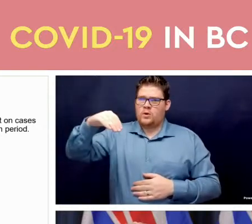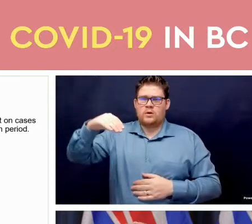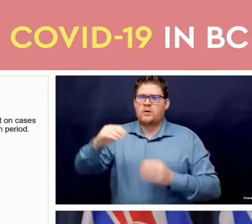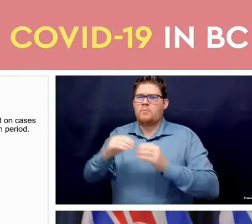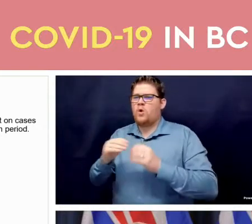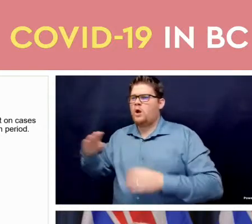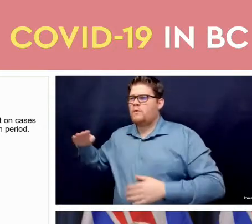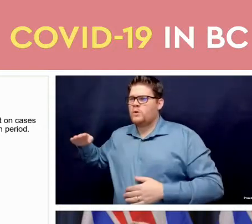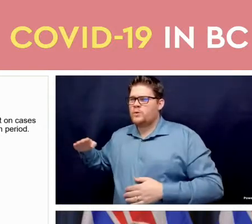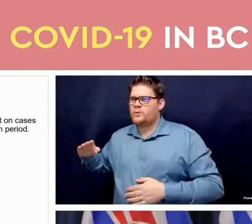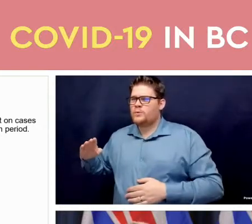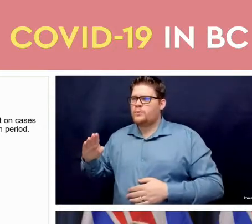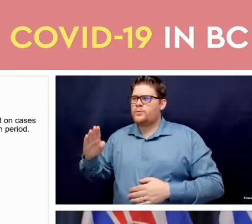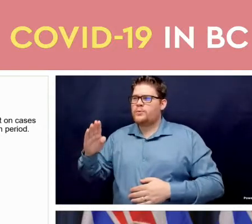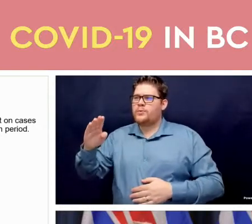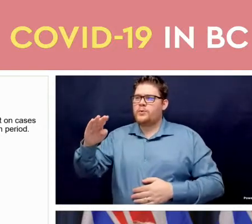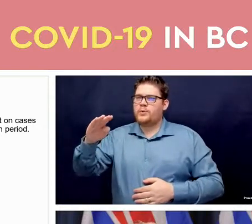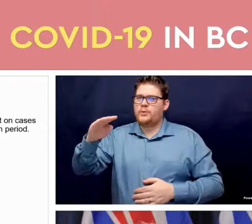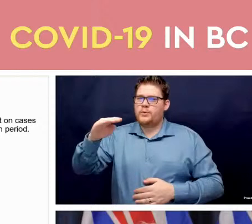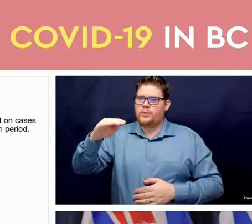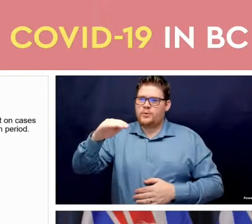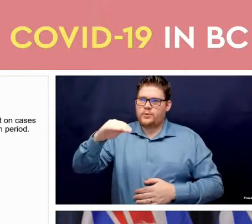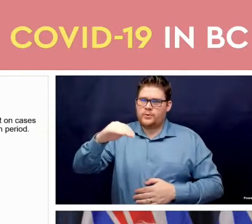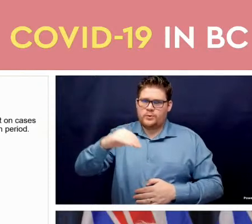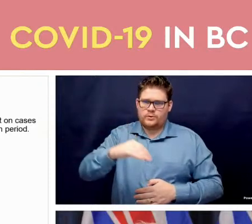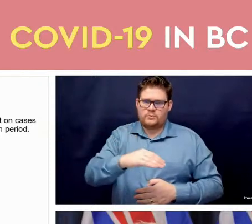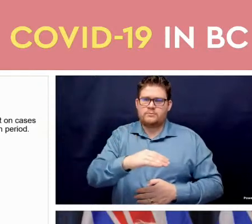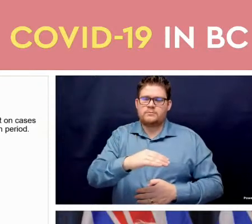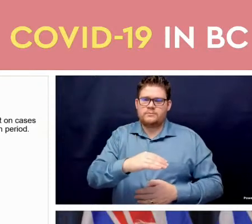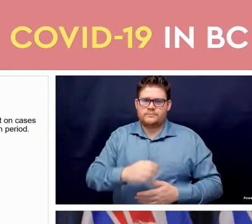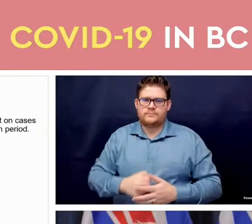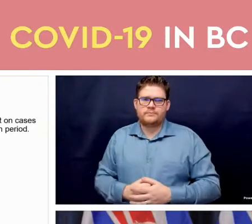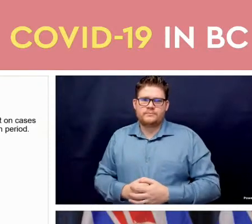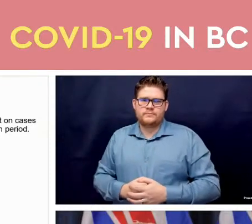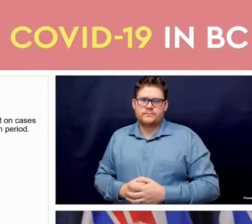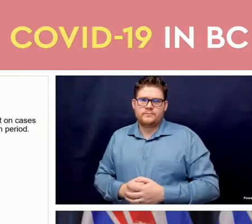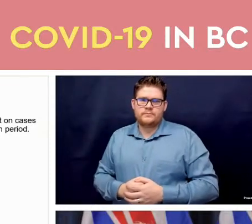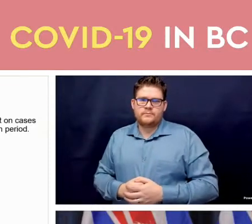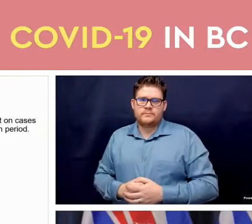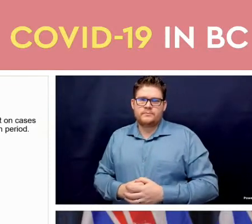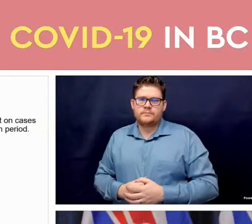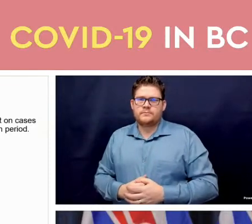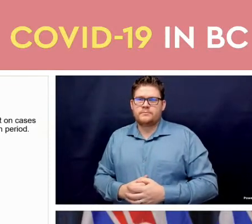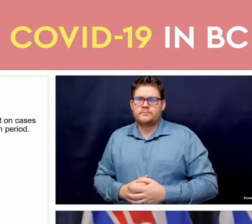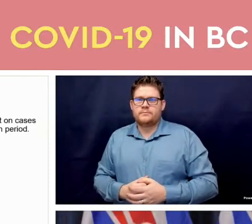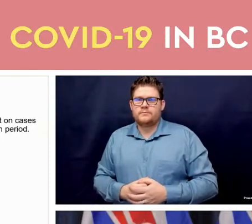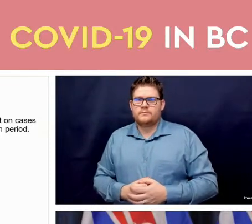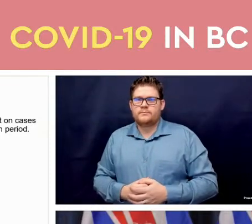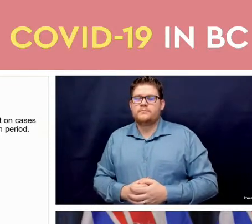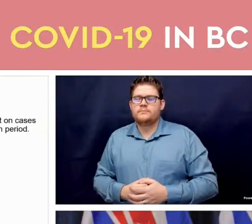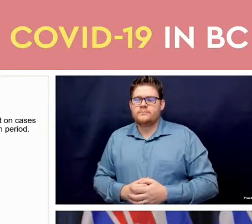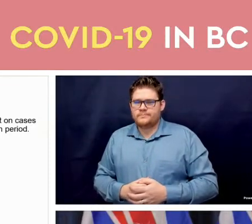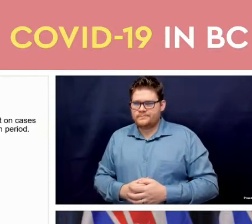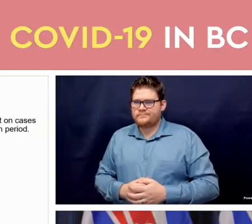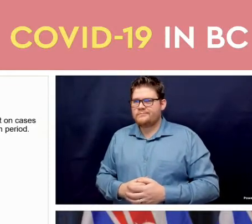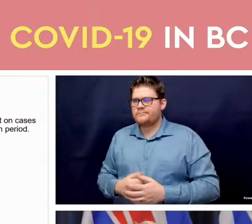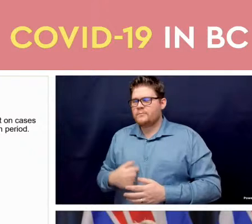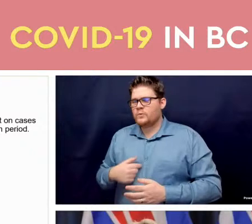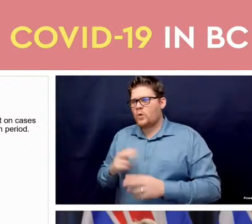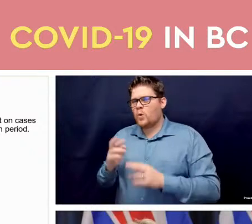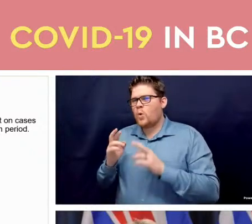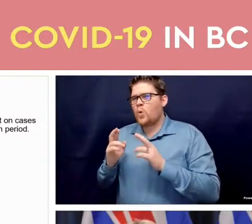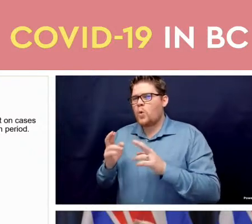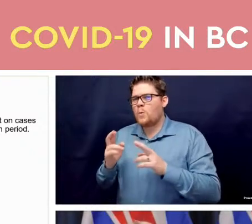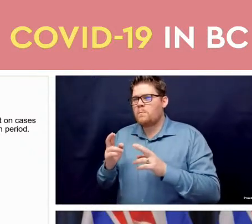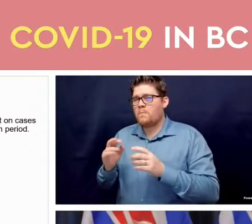and we'll watch this very carefully, but we expect them to start to decrease, hopefully by mid to end next week. And